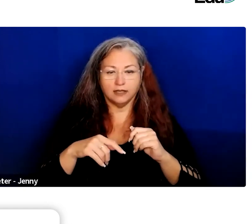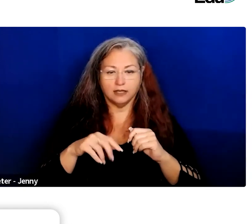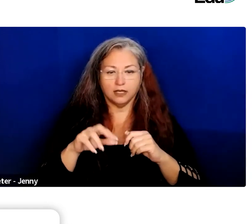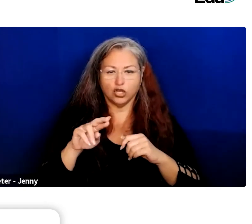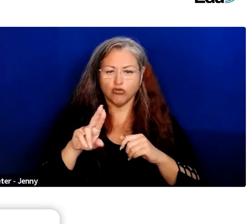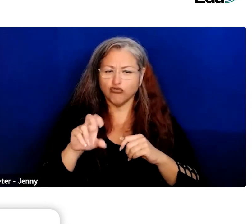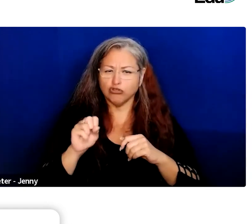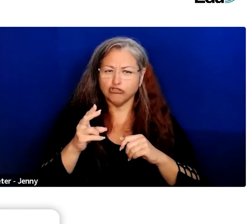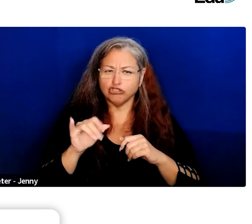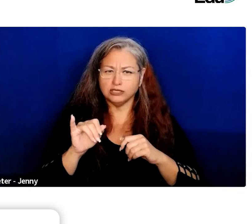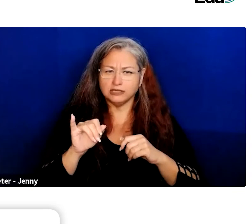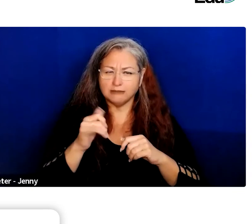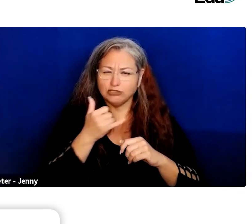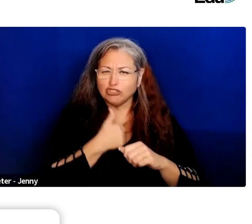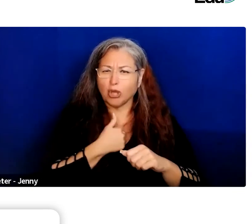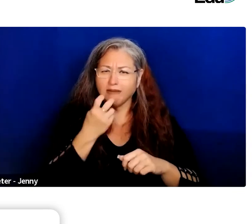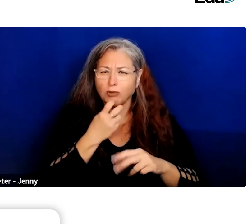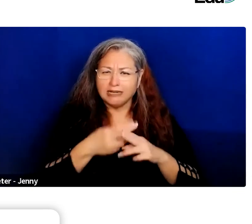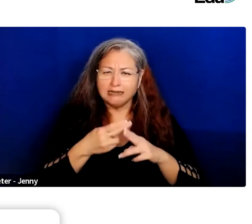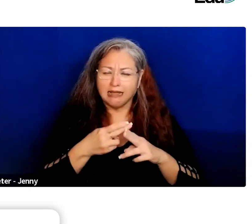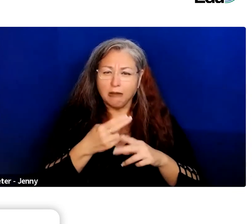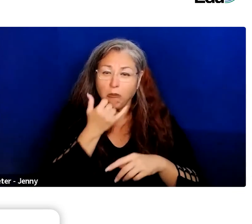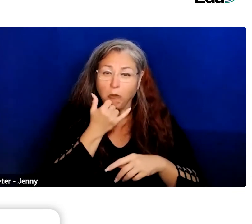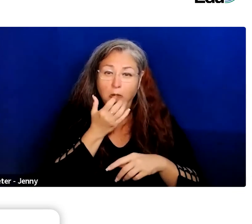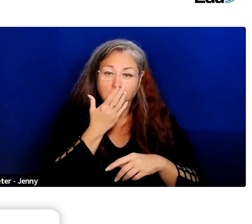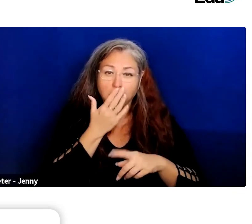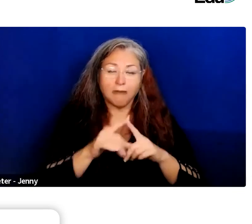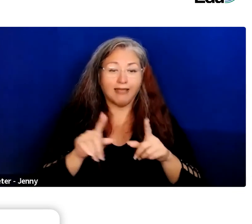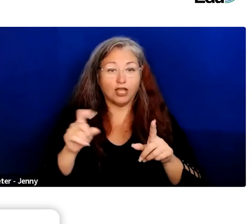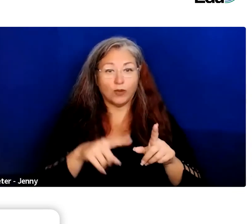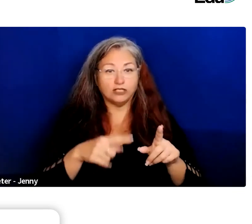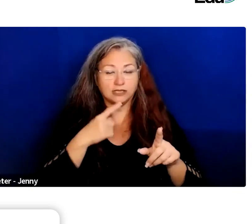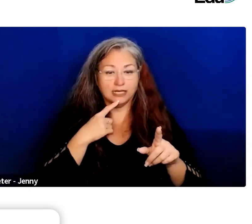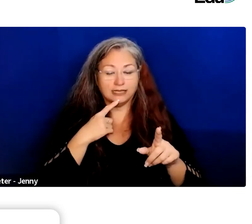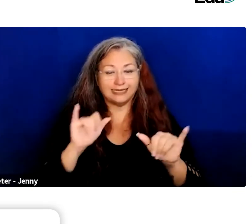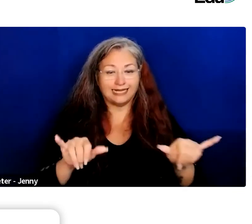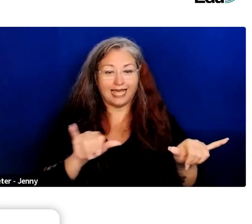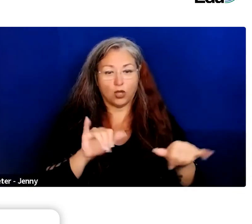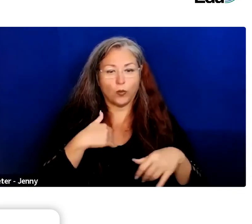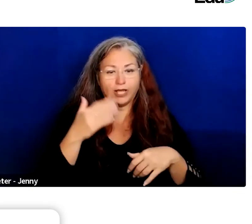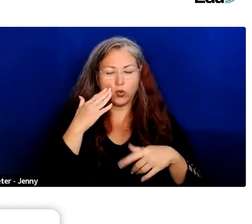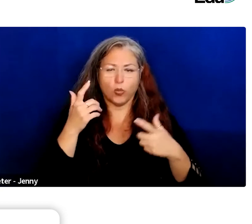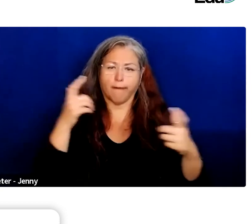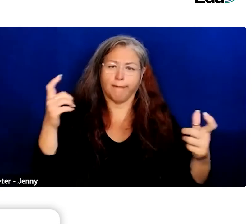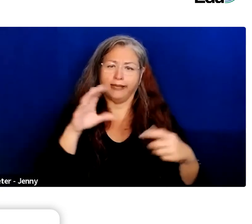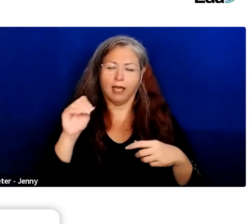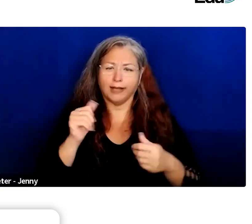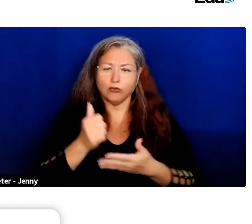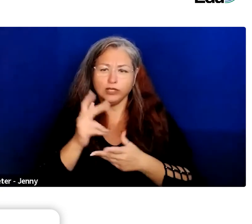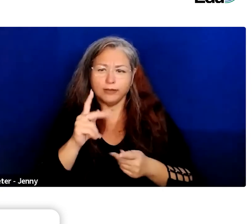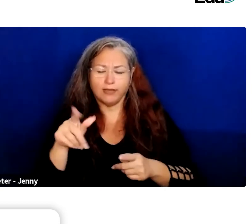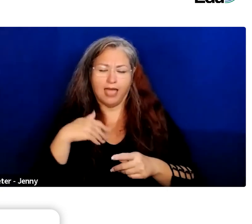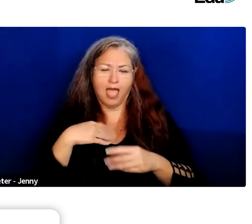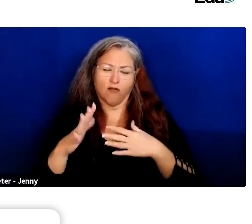Rushi, sorry if I pronounced that incorrectly, but my question to you is, just like how we know big companies and rich people have